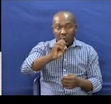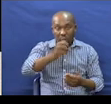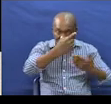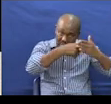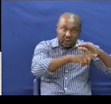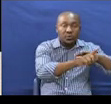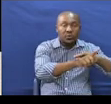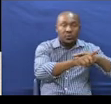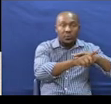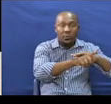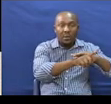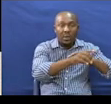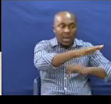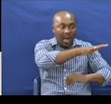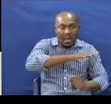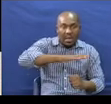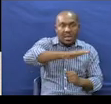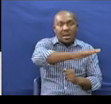moving into an area,